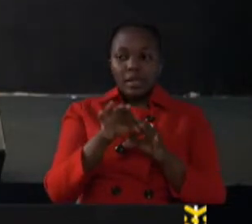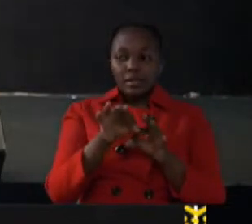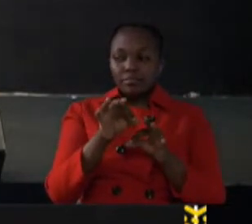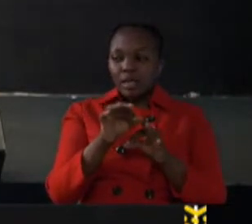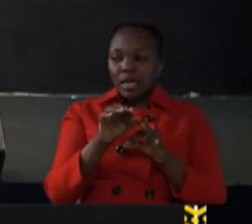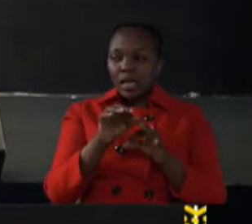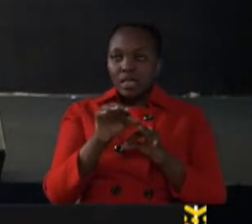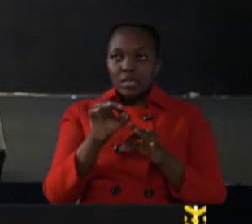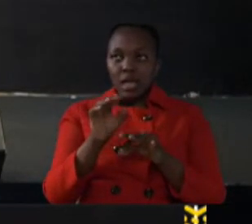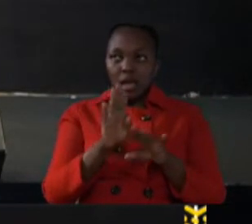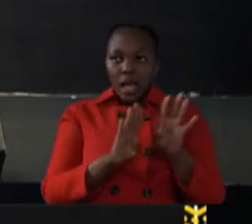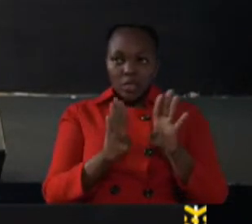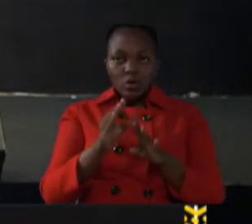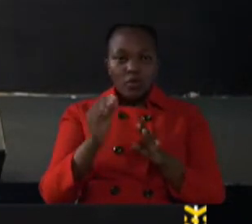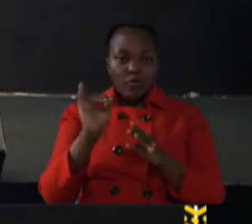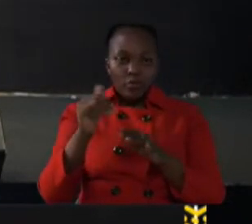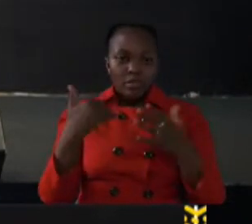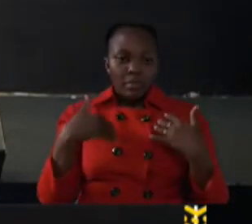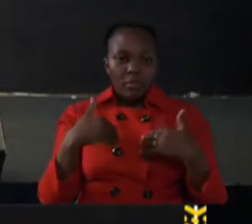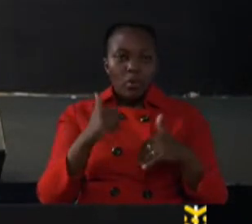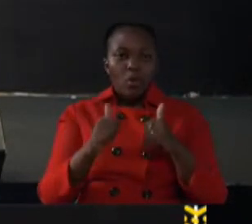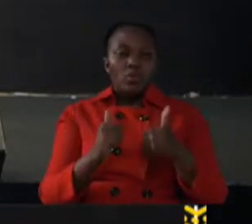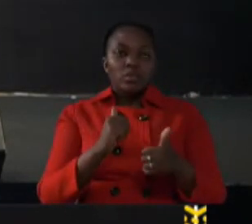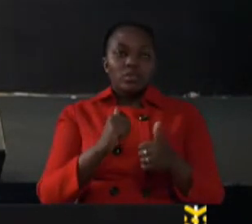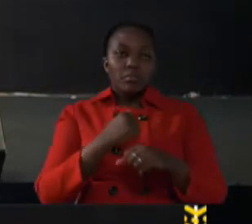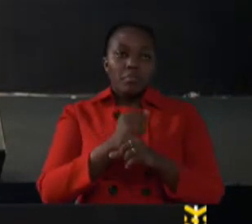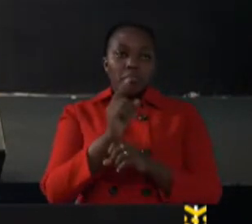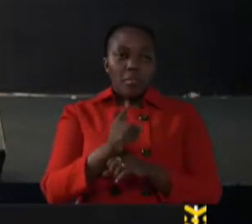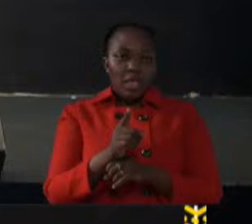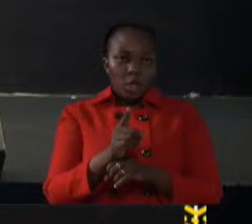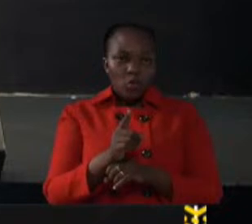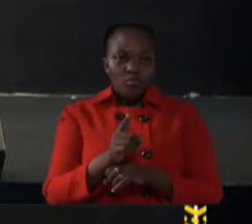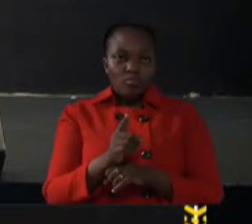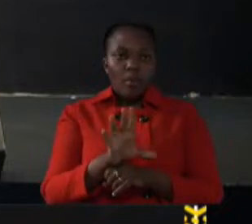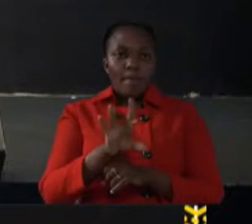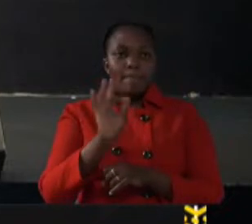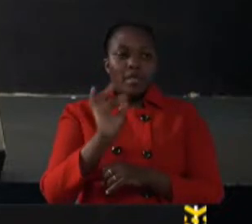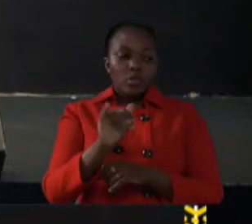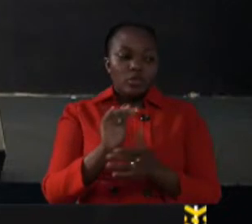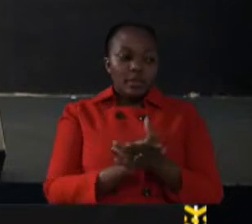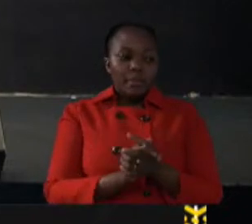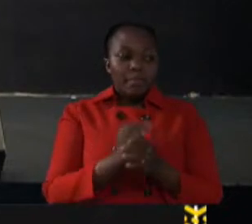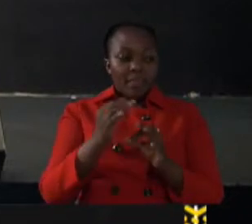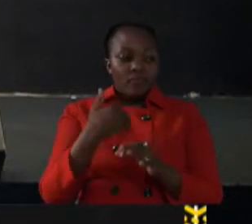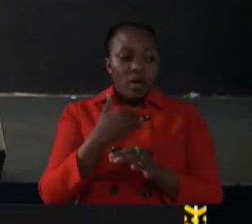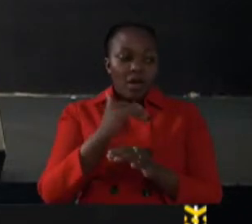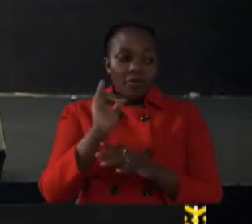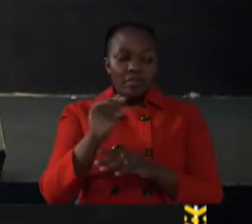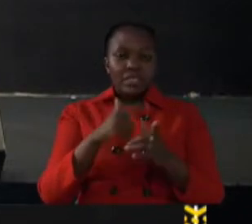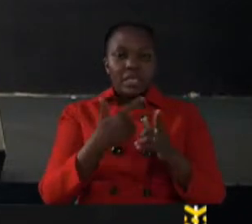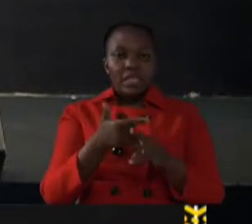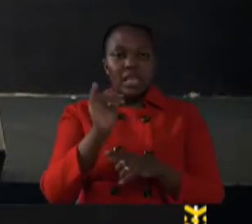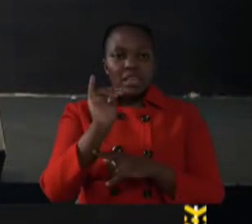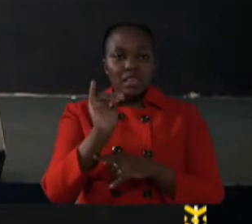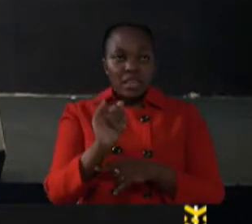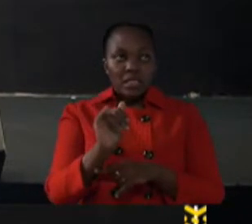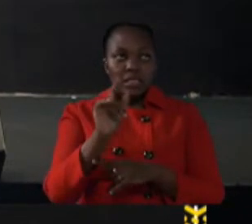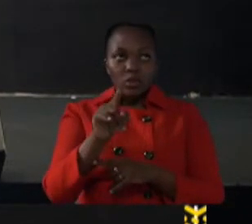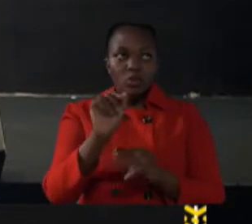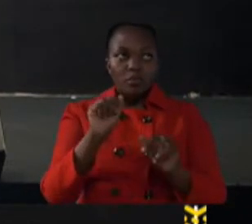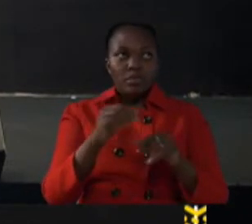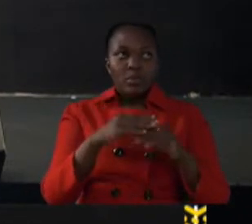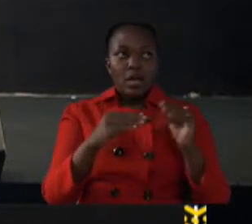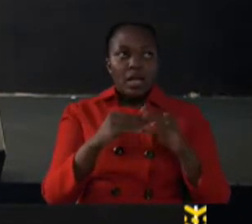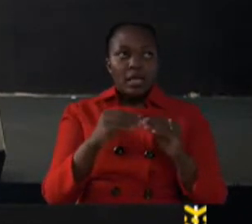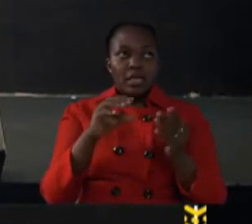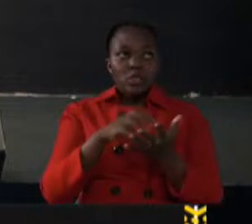that is making you put them in your content? So once you have that already here, you can push them to, you can create content